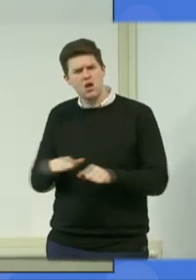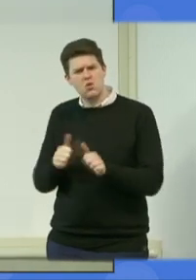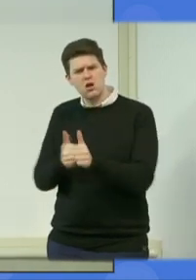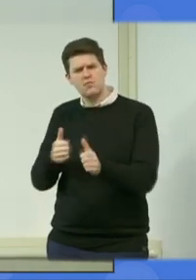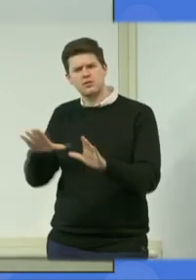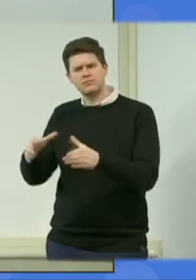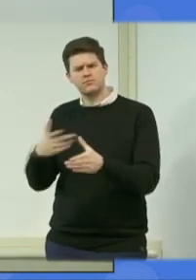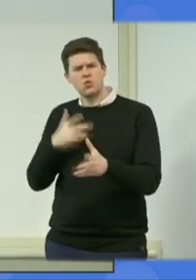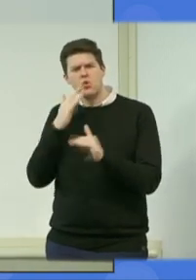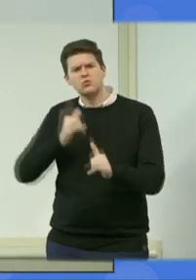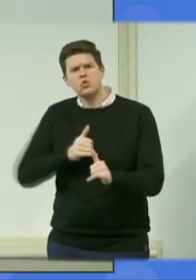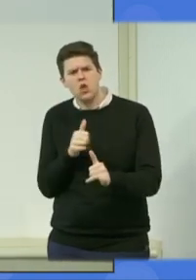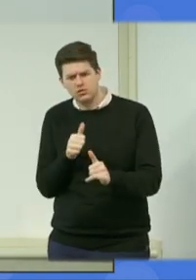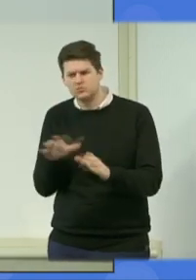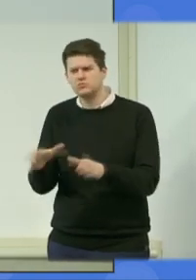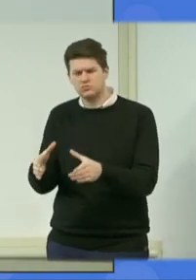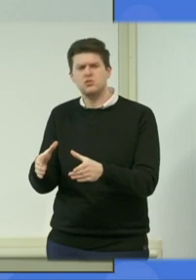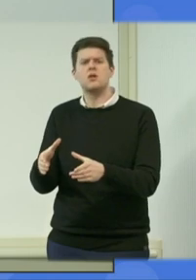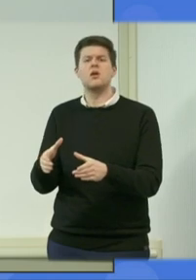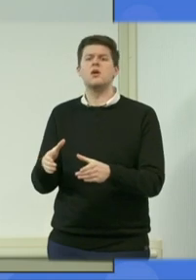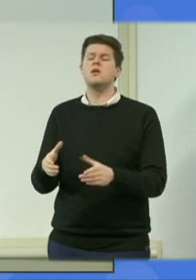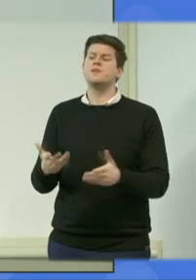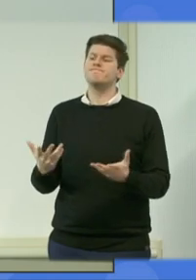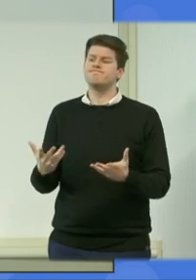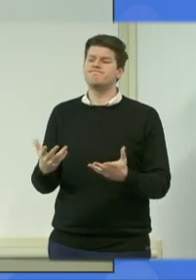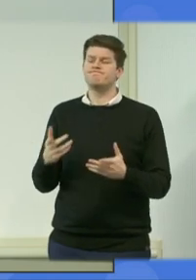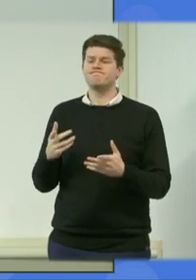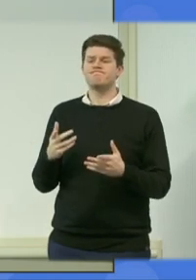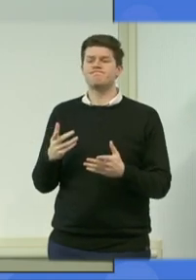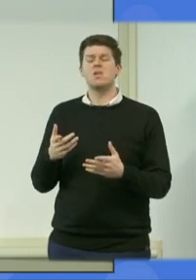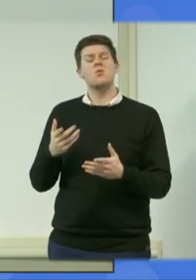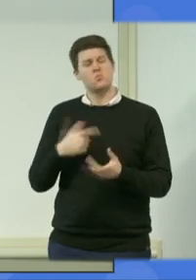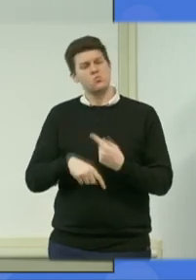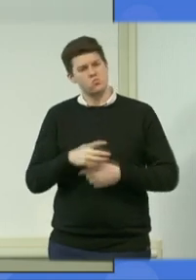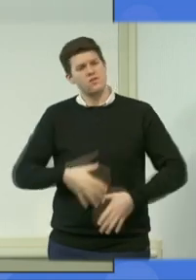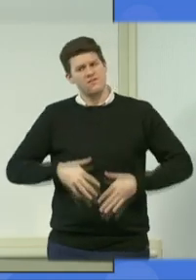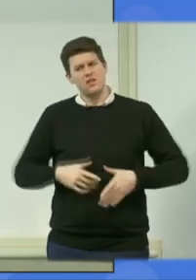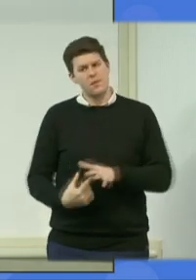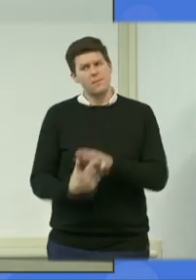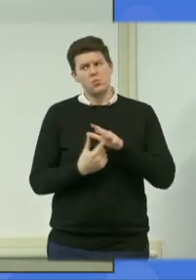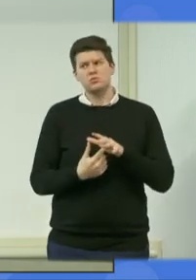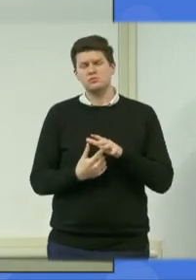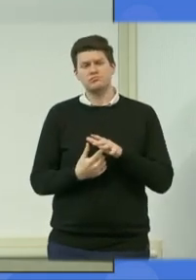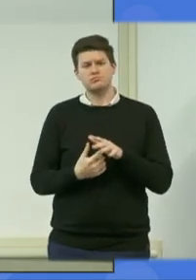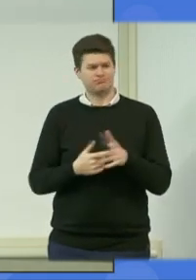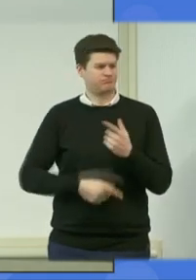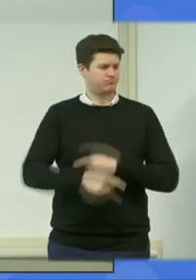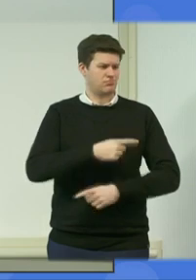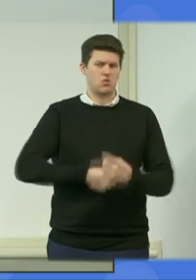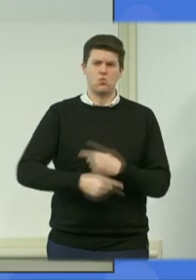us that we feel we do a job on behalf of the people of Scotland. So we've got teams out in